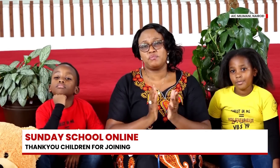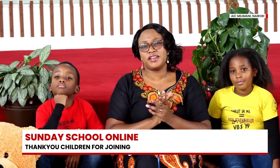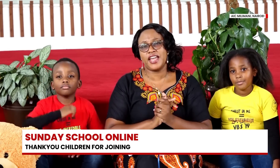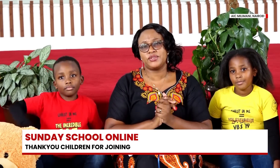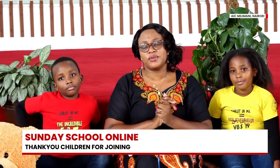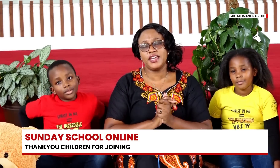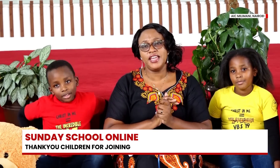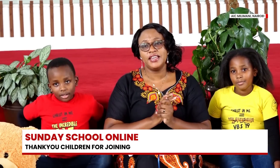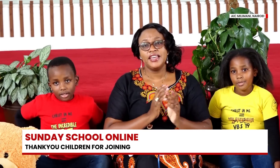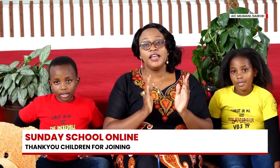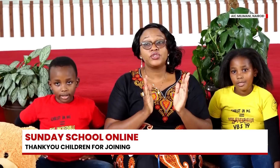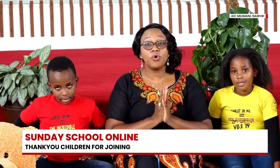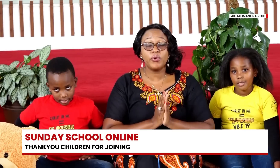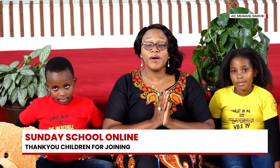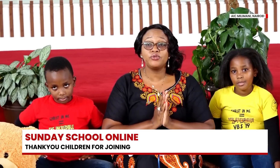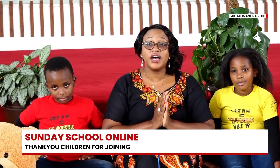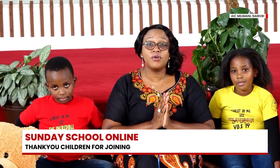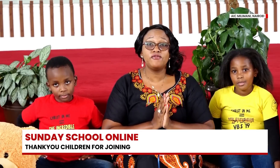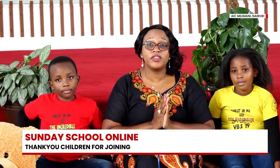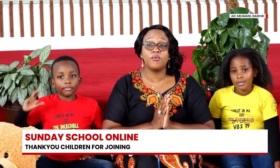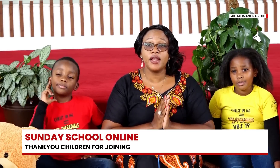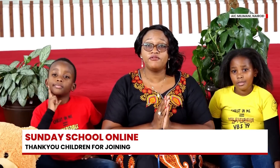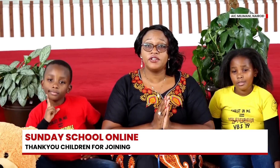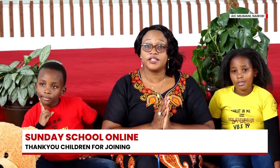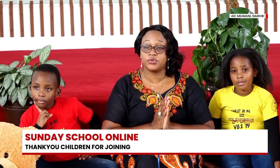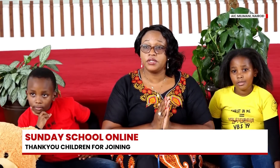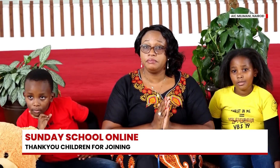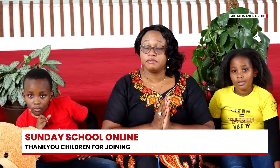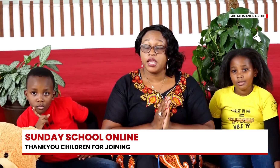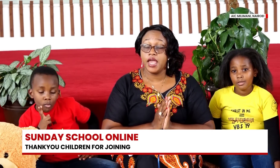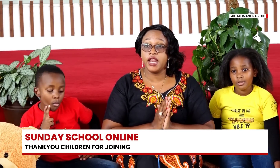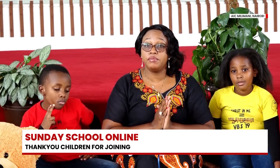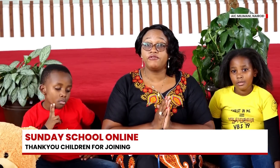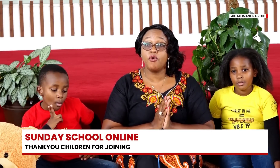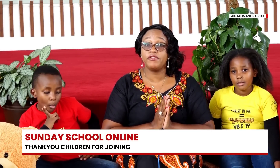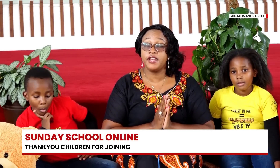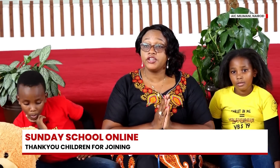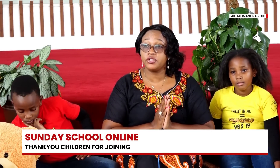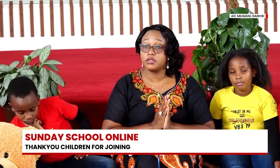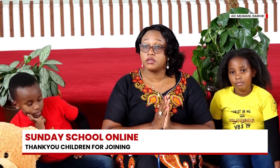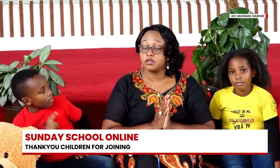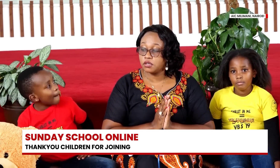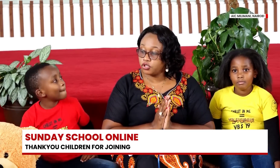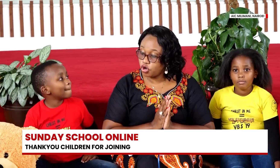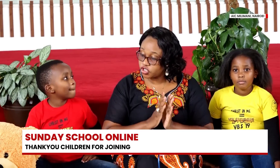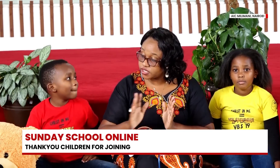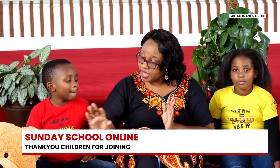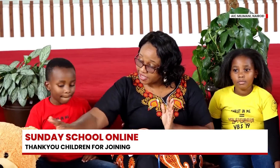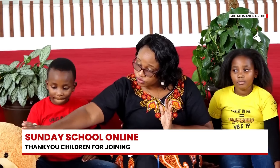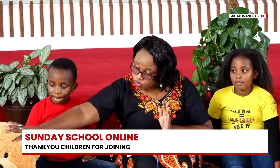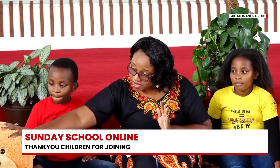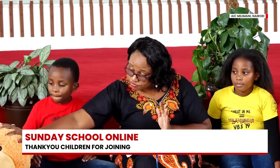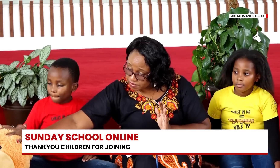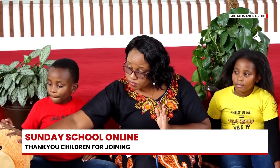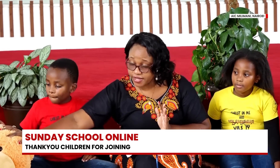it's going to be nice, okay? So we want to thank God for the wonderful lesson. And before we finish, Josh is here.